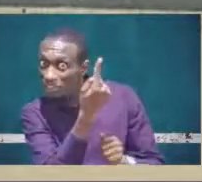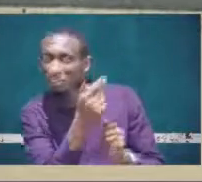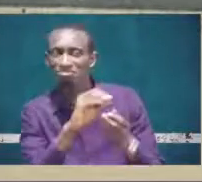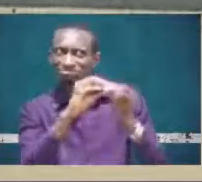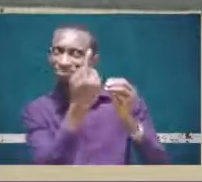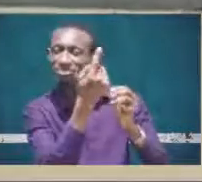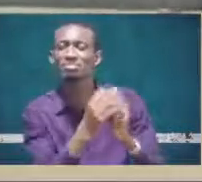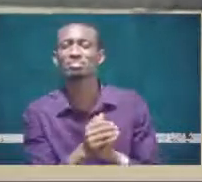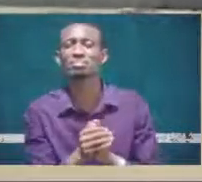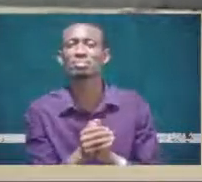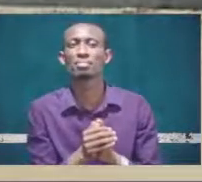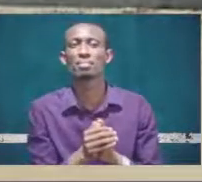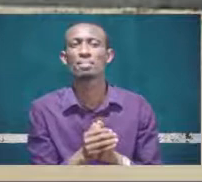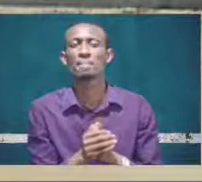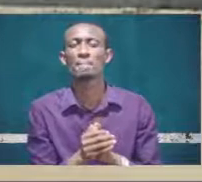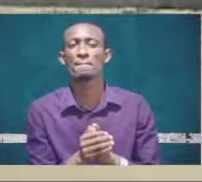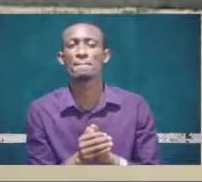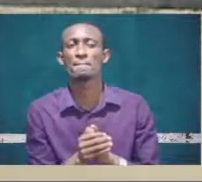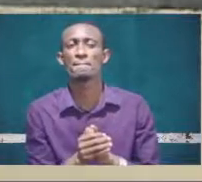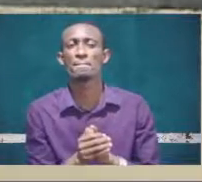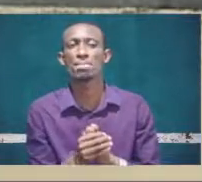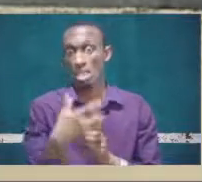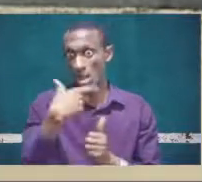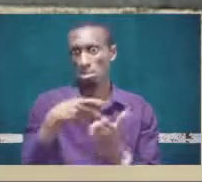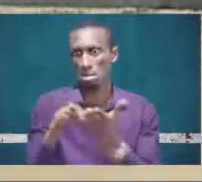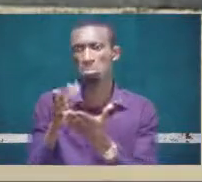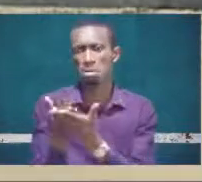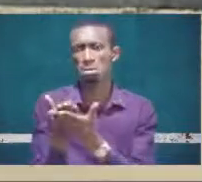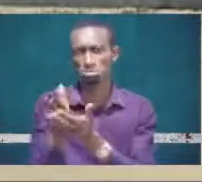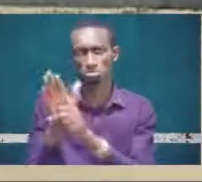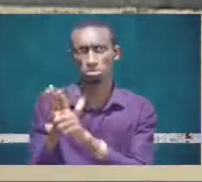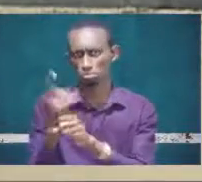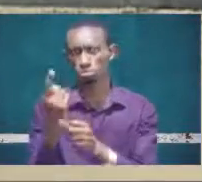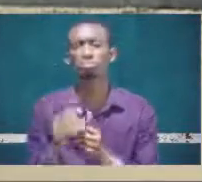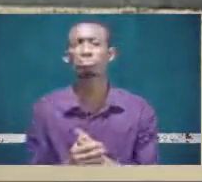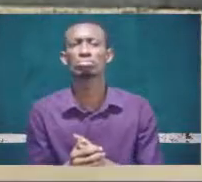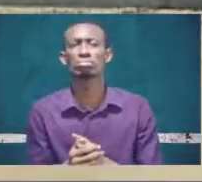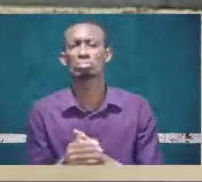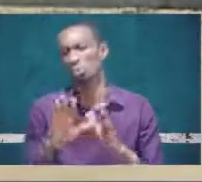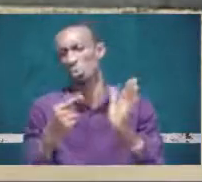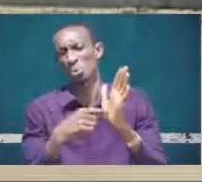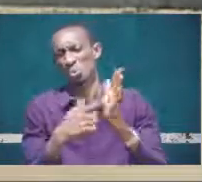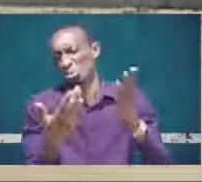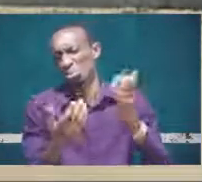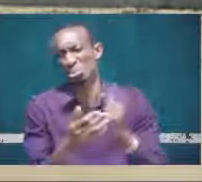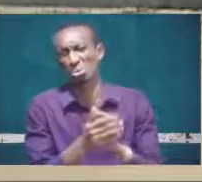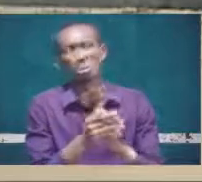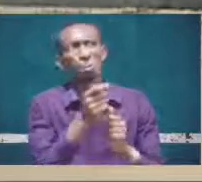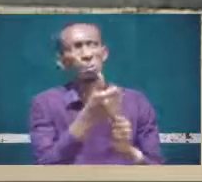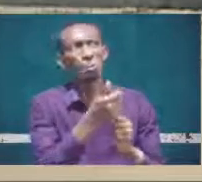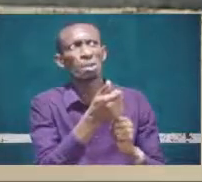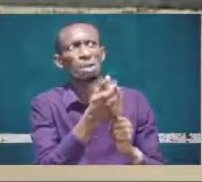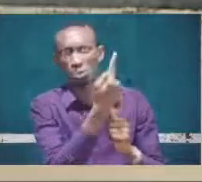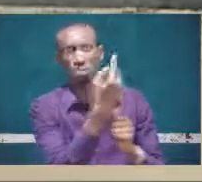then we expect quantity demanded to be 1. If maybe it was maybe at 1 million, quantity demanded was this,